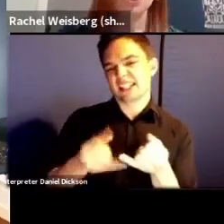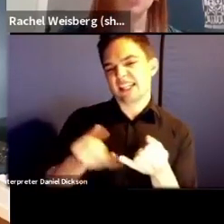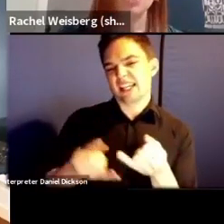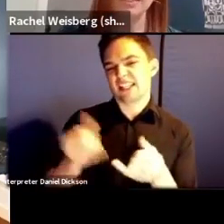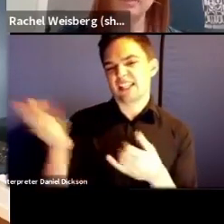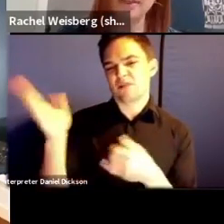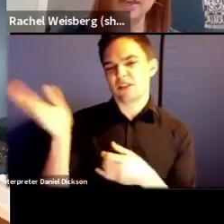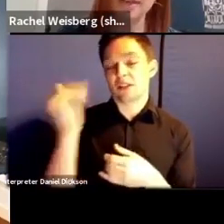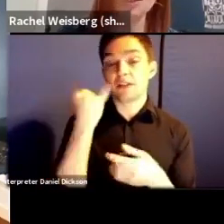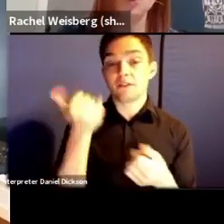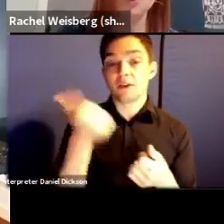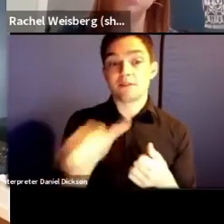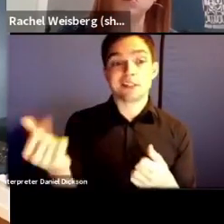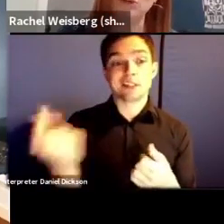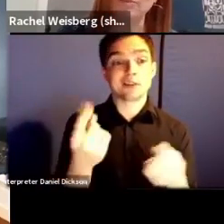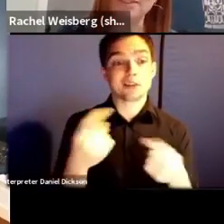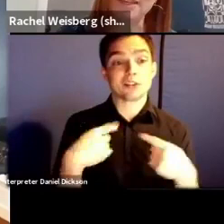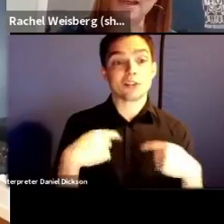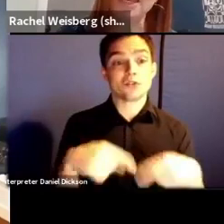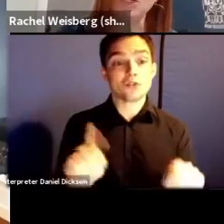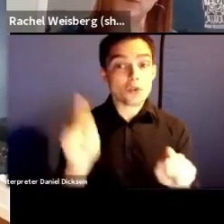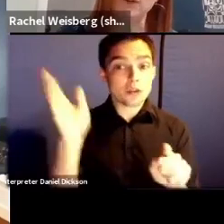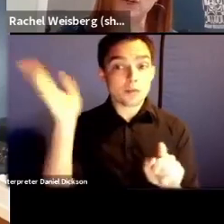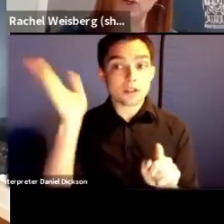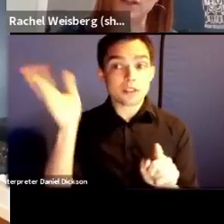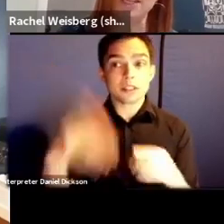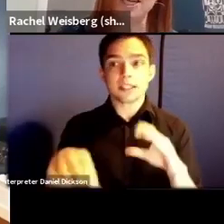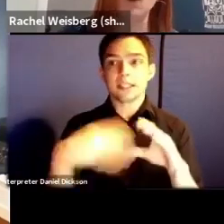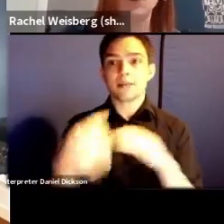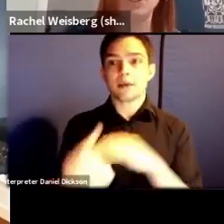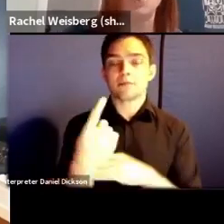have any questions at any time, you can email them to